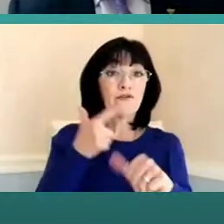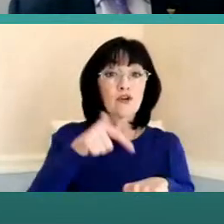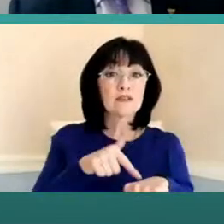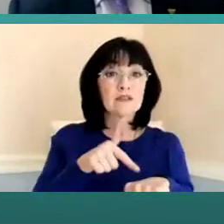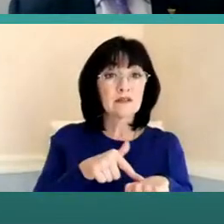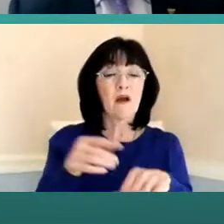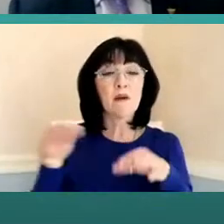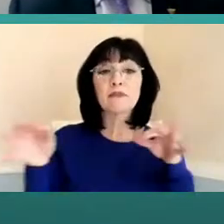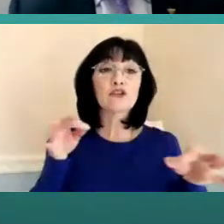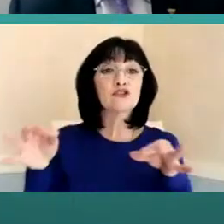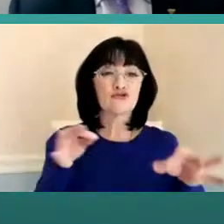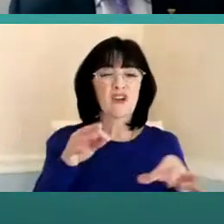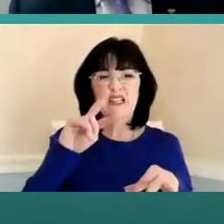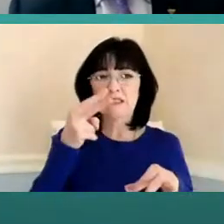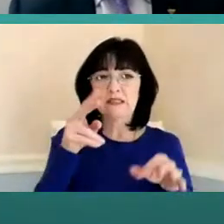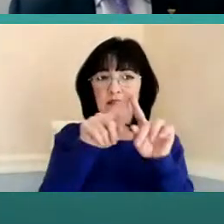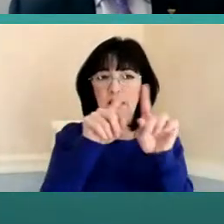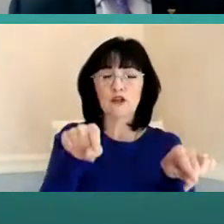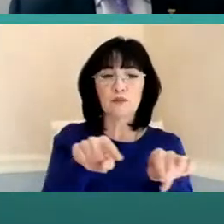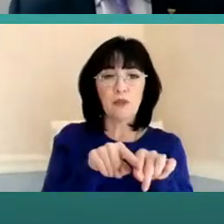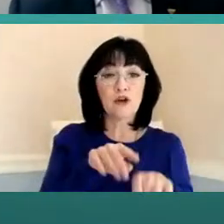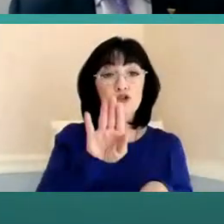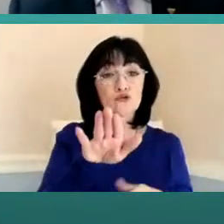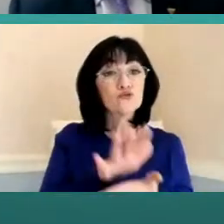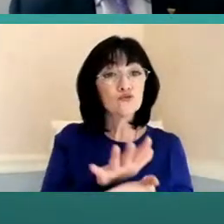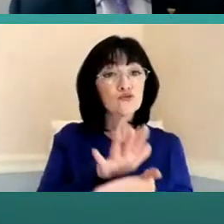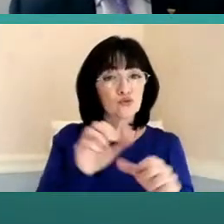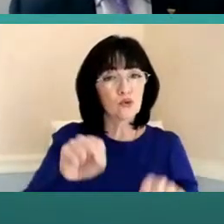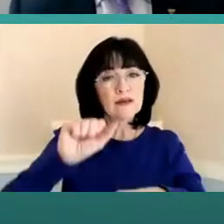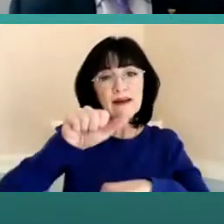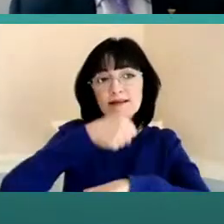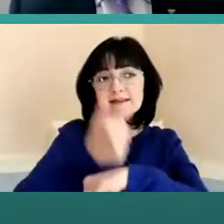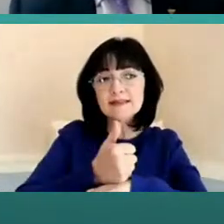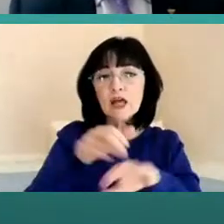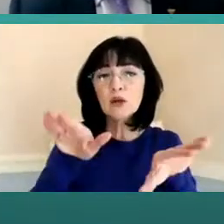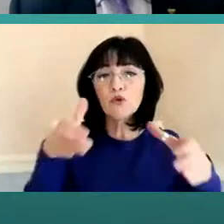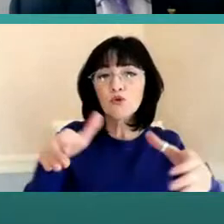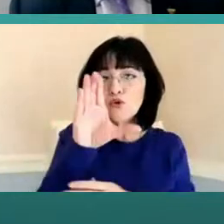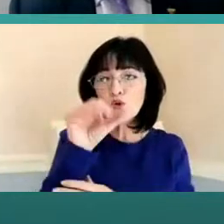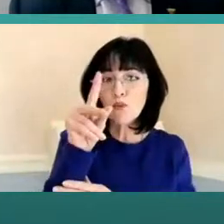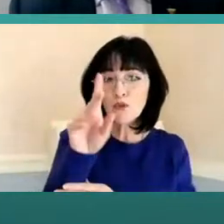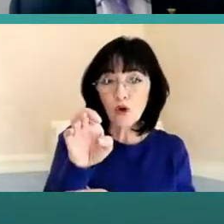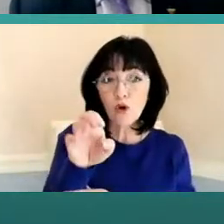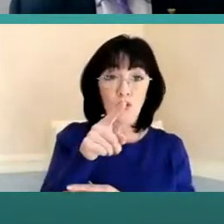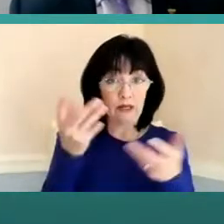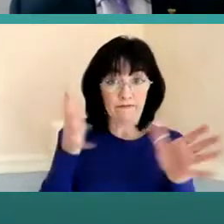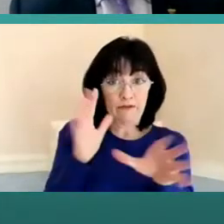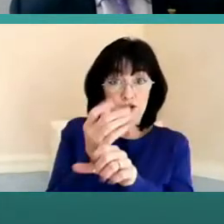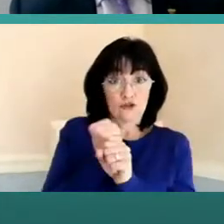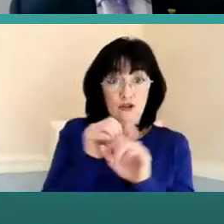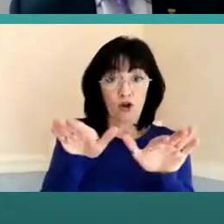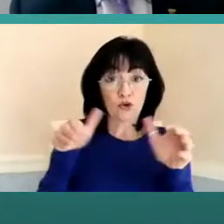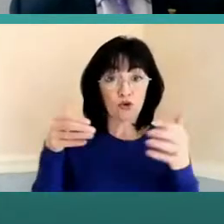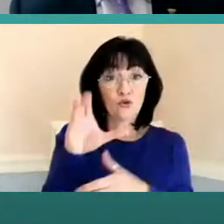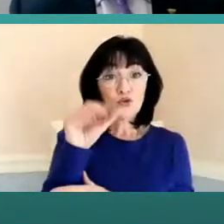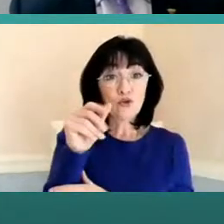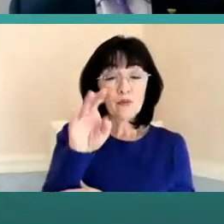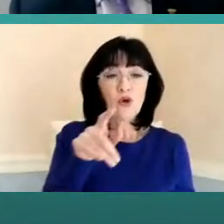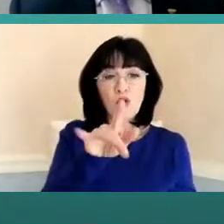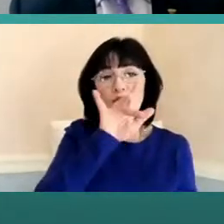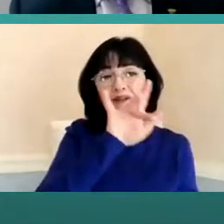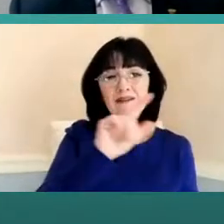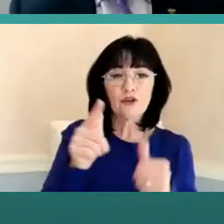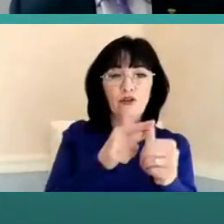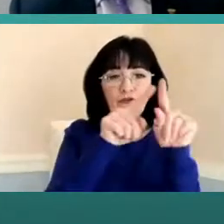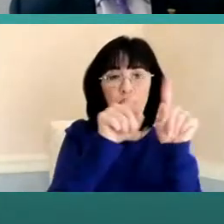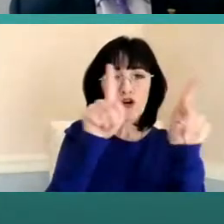June 1st, your school can provide a group code for you to use. Once you have that group code, click the first box to sign up